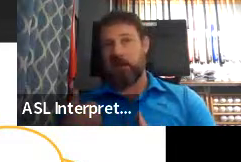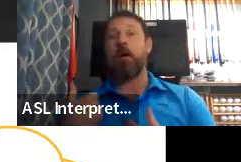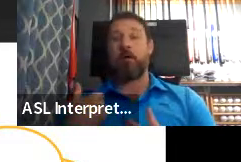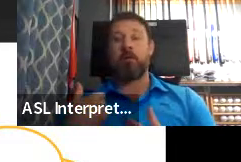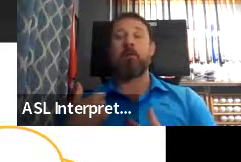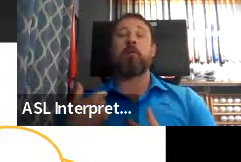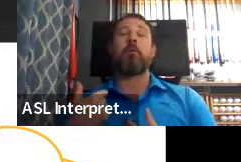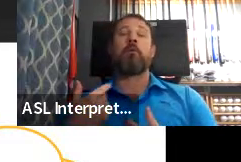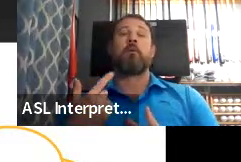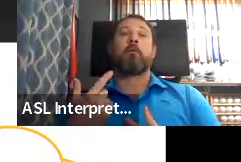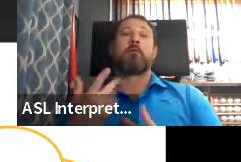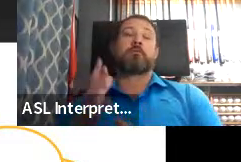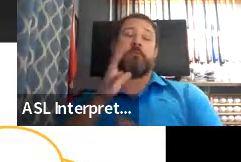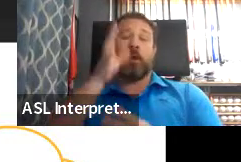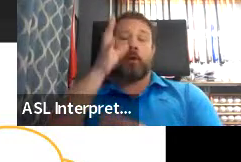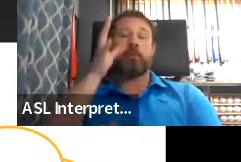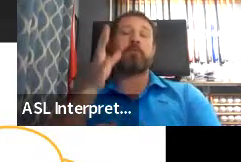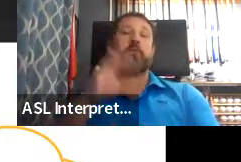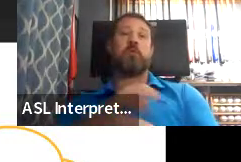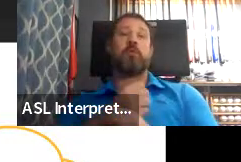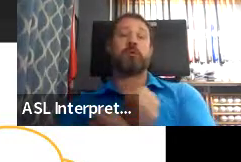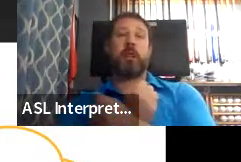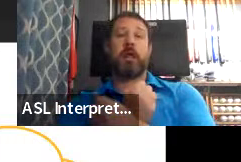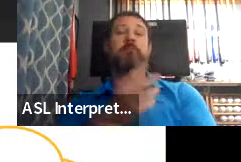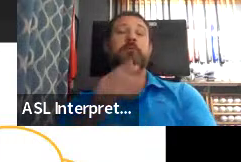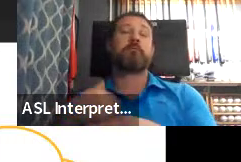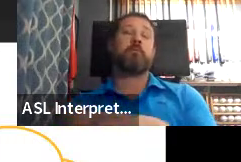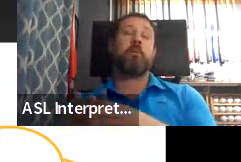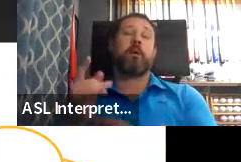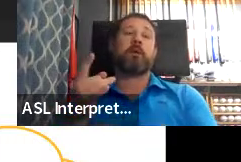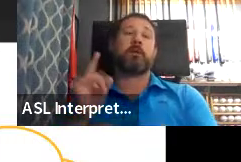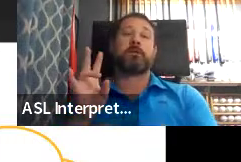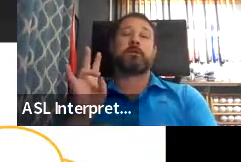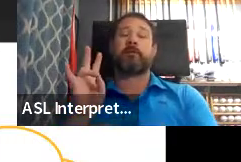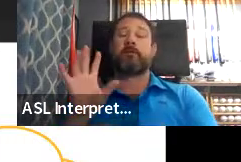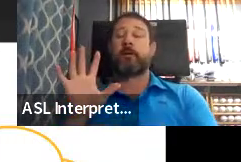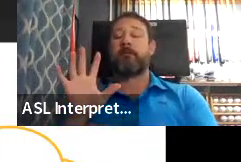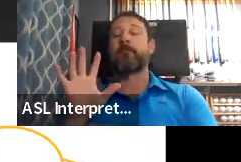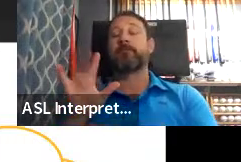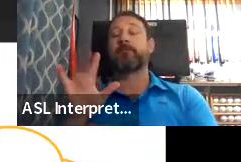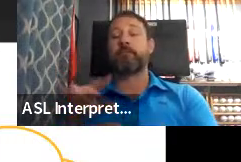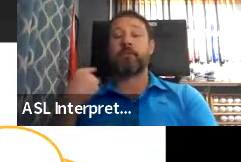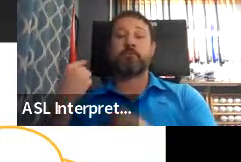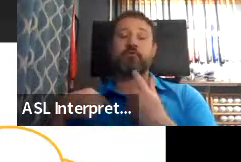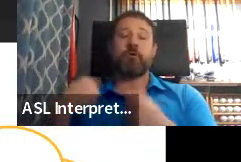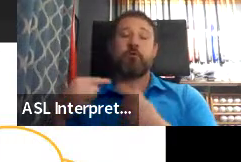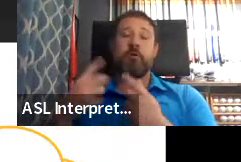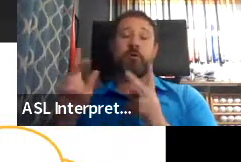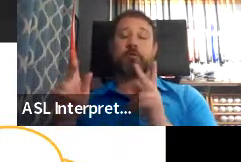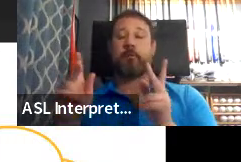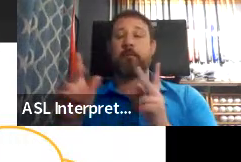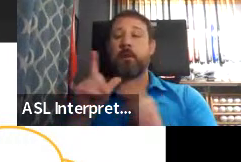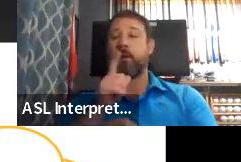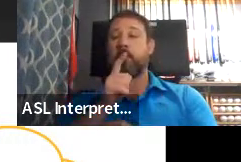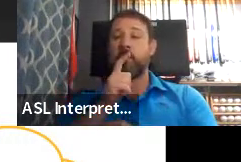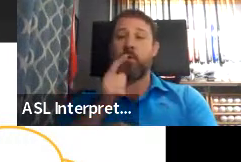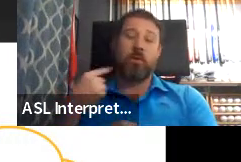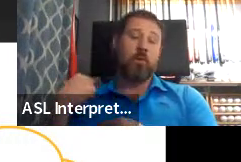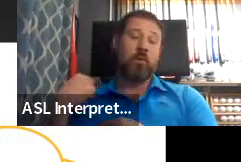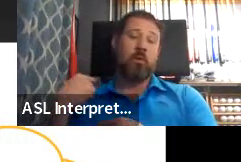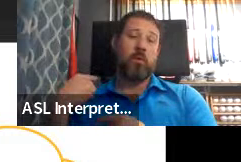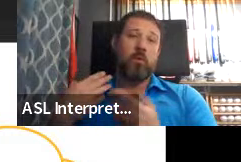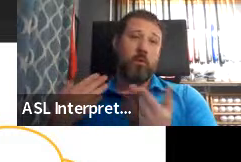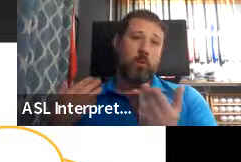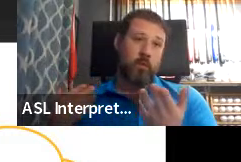were formerly enslaved folks. He was born in 1875. And so he was in that generation of folks who came